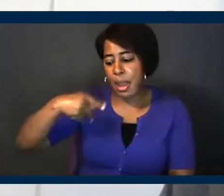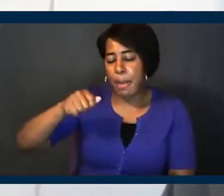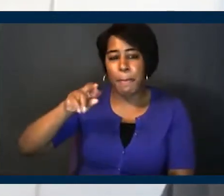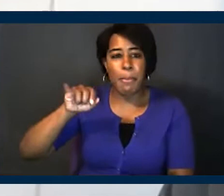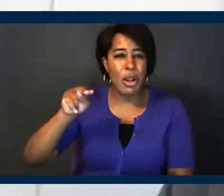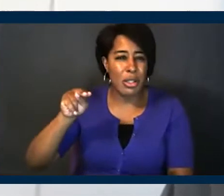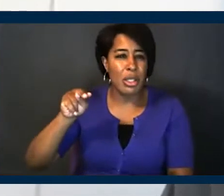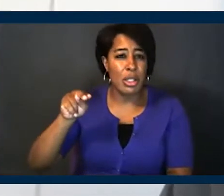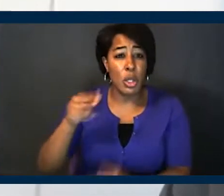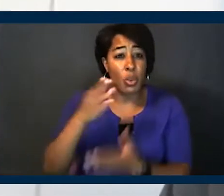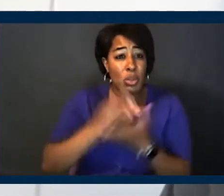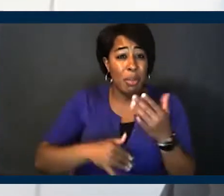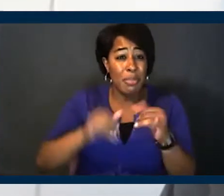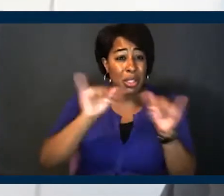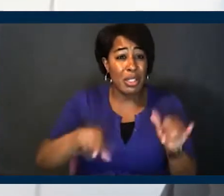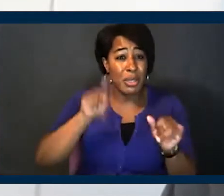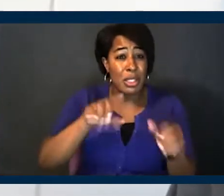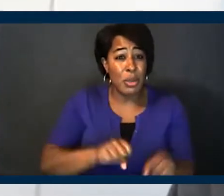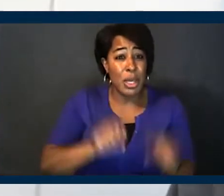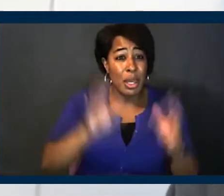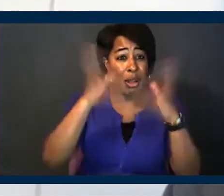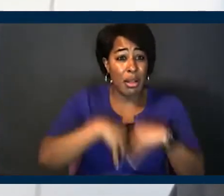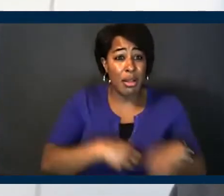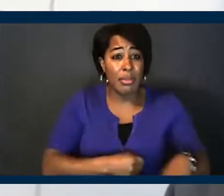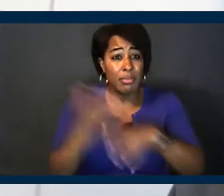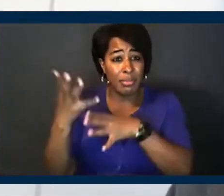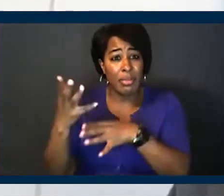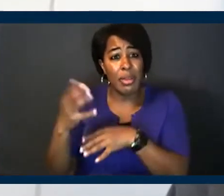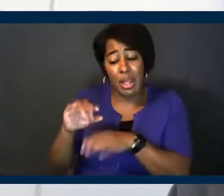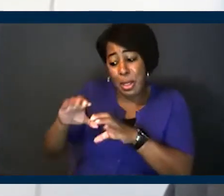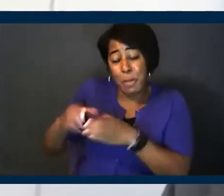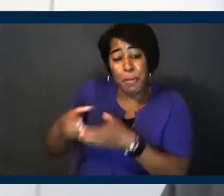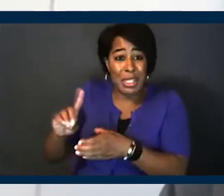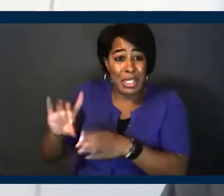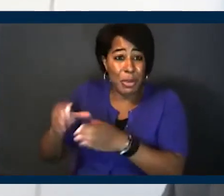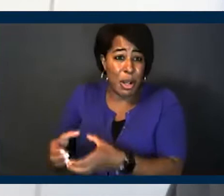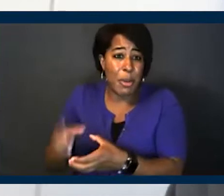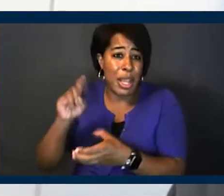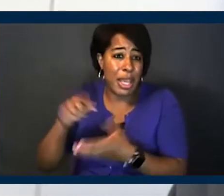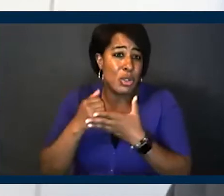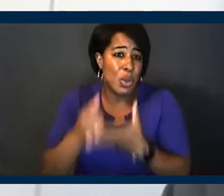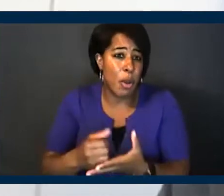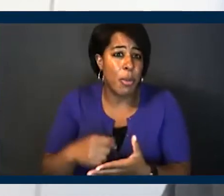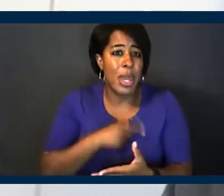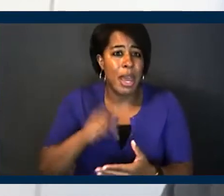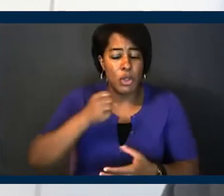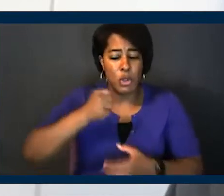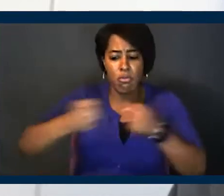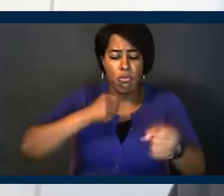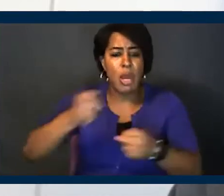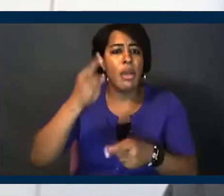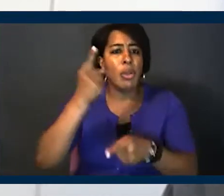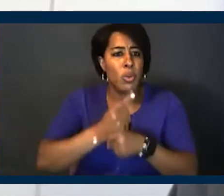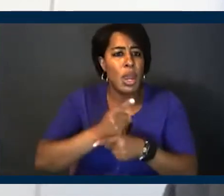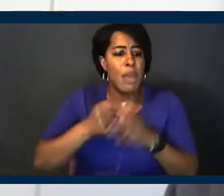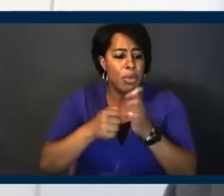to continue to play a tremendous role in helping to dismantle those things and to put the right people in office, to establish the right platform, but also